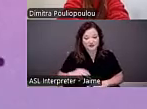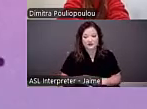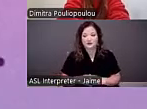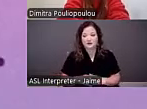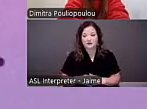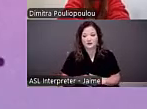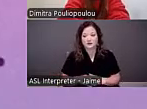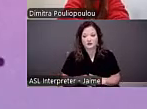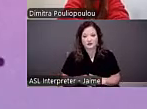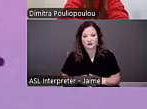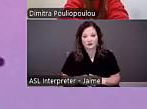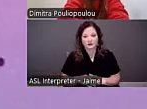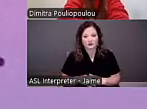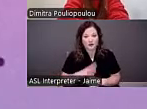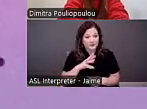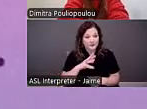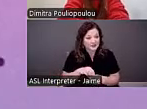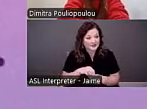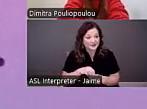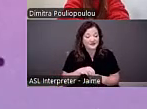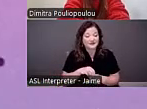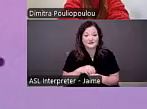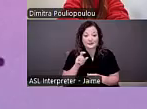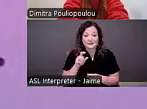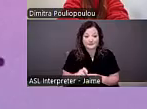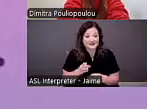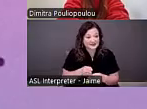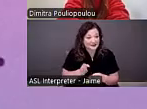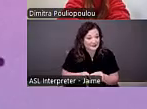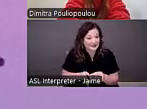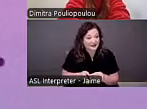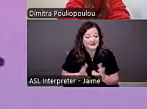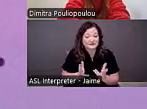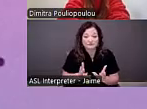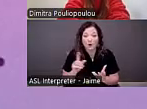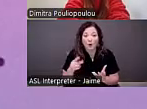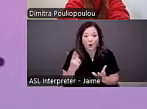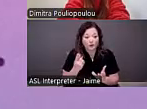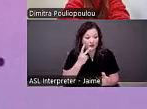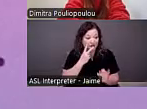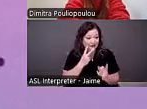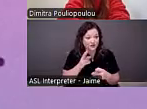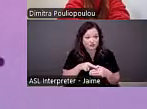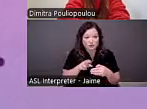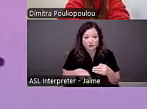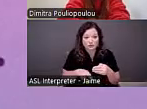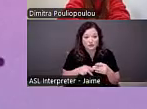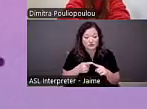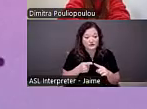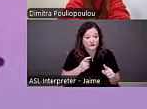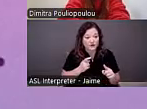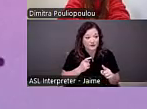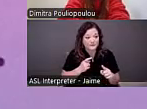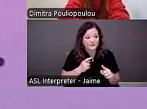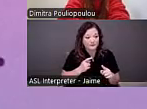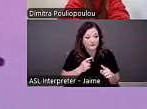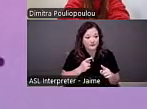the participants had to complete, and these are only the results from the eye